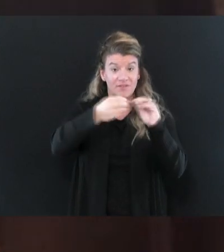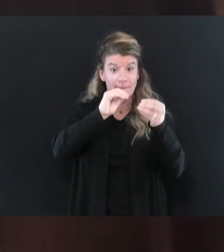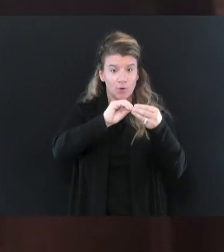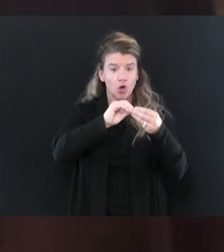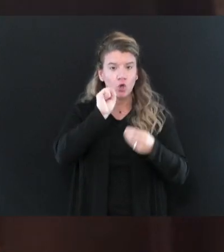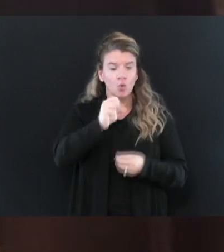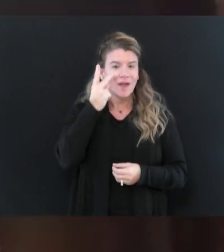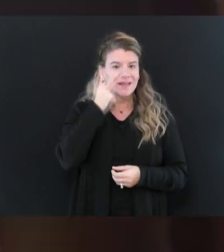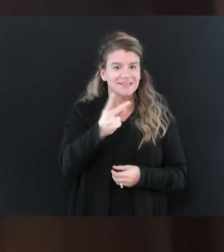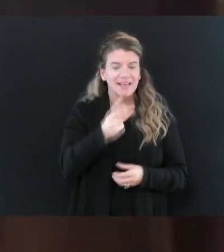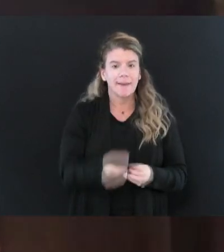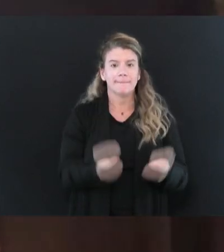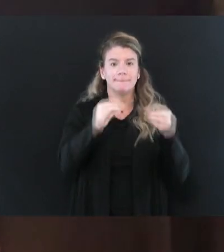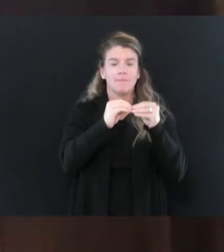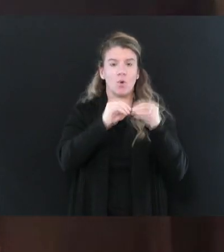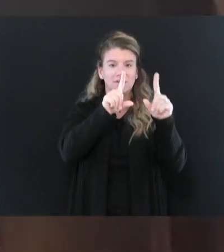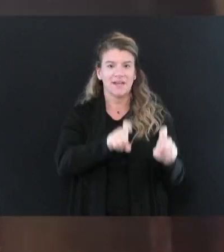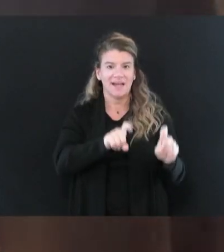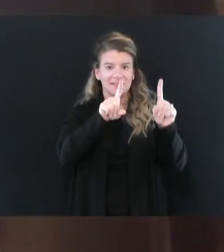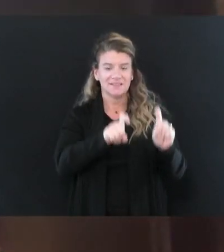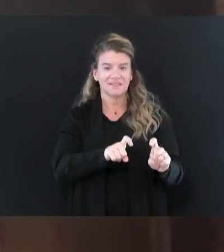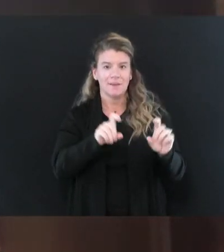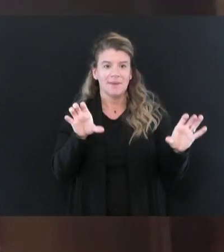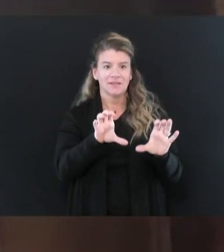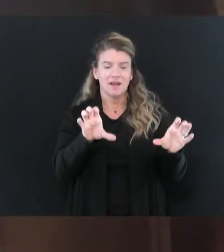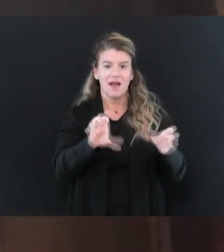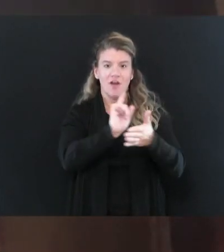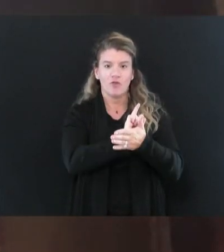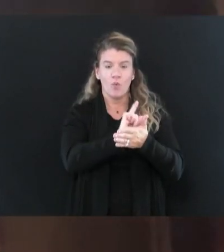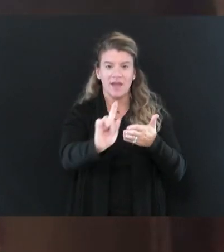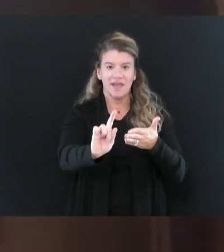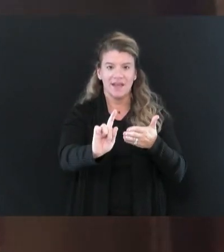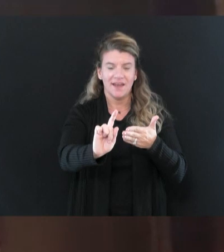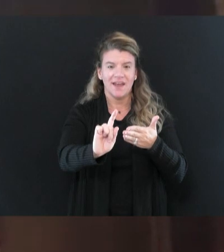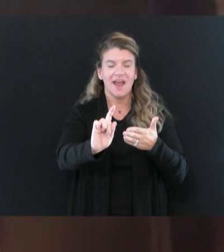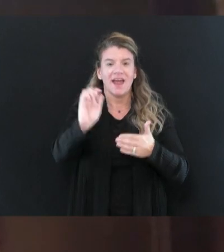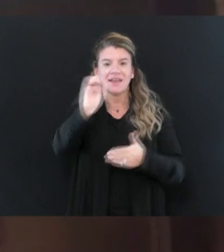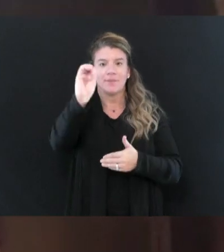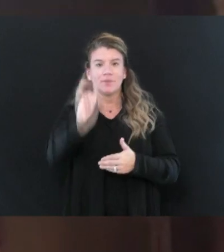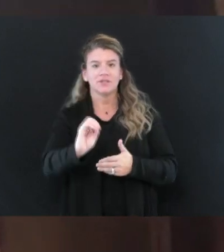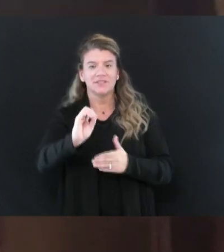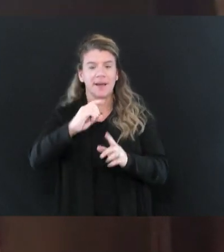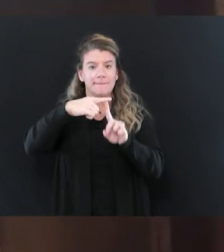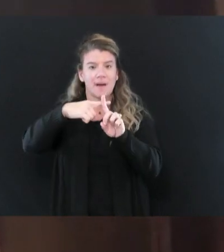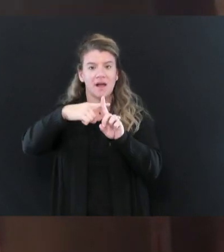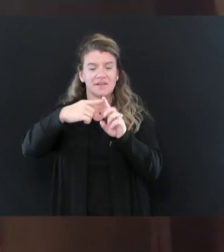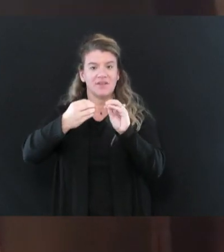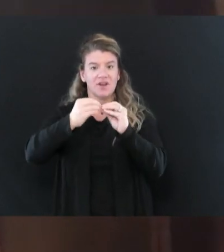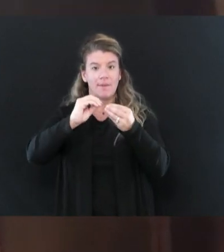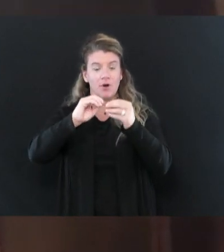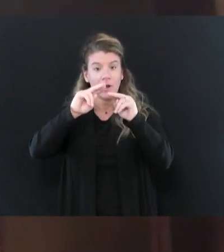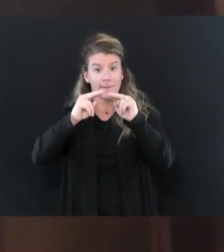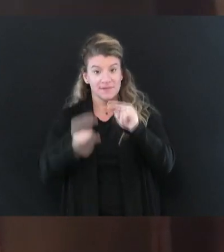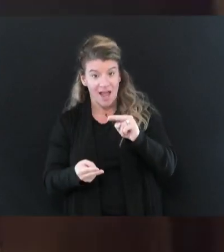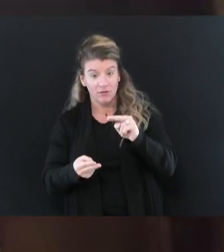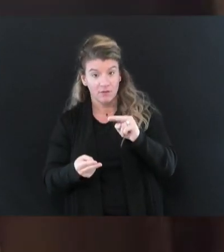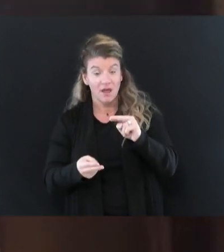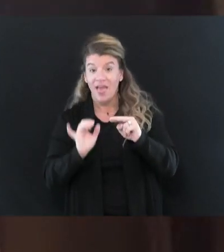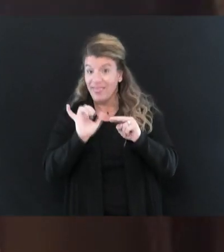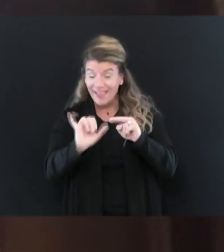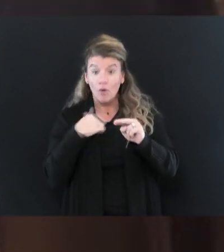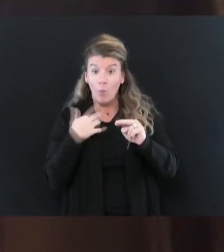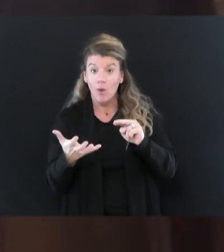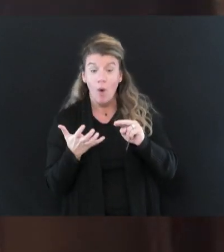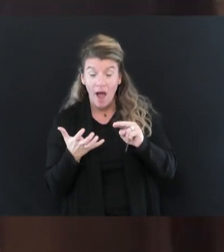see the more tests that have been done over the last week, we see the percent positive rate start to come down, which is good, which was what we